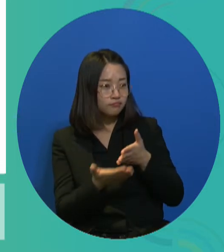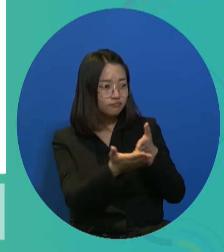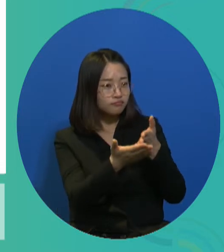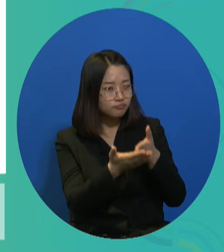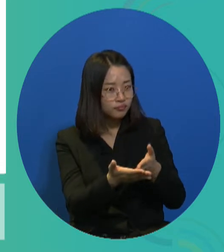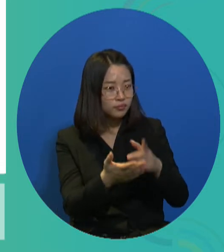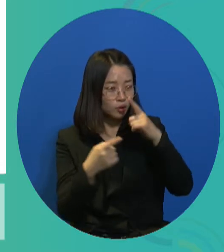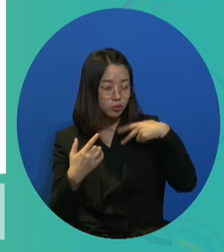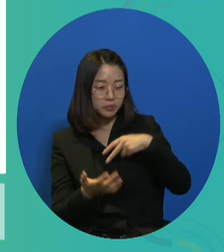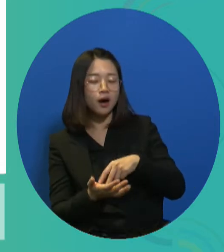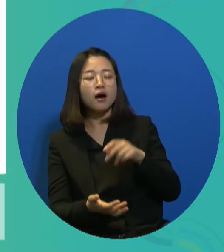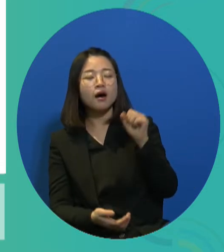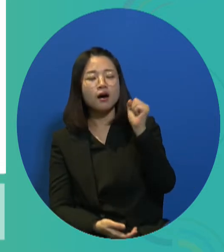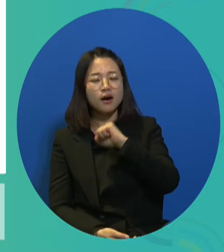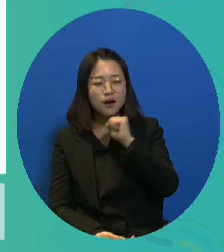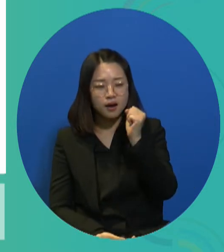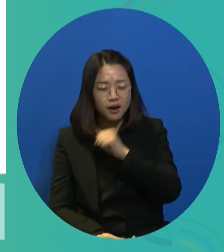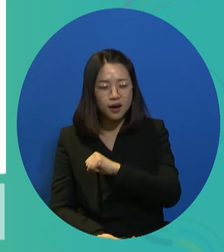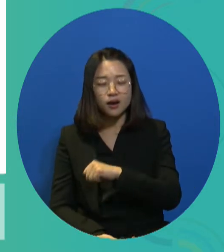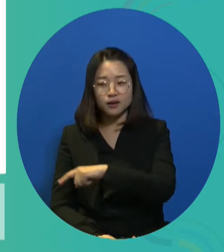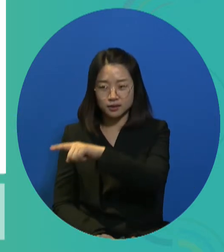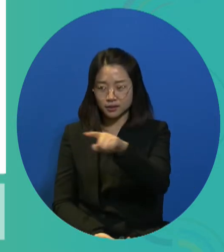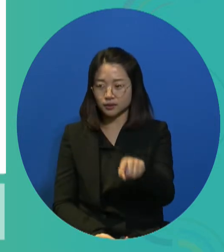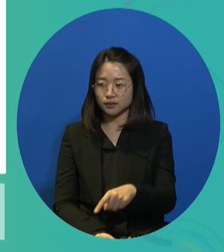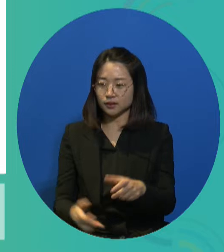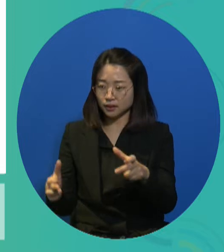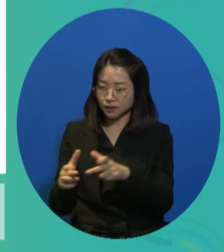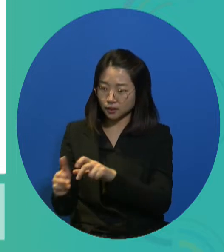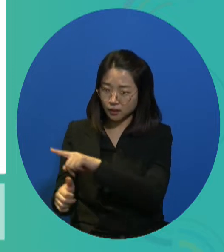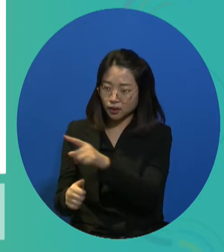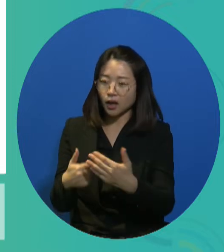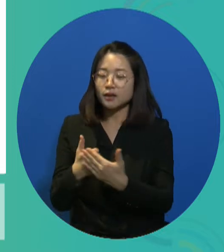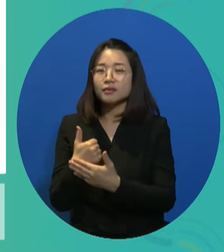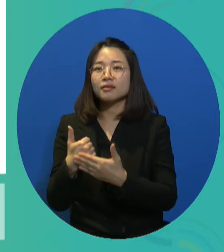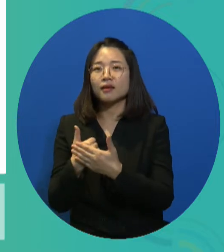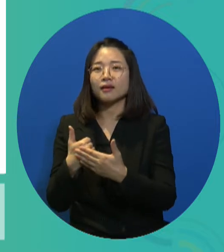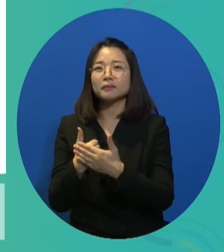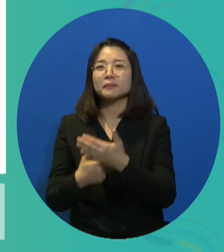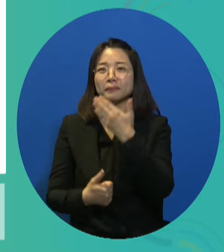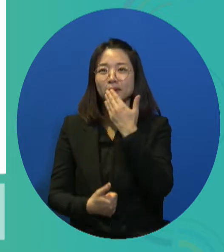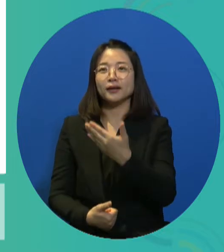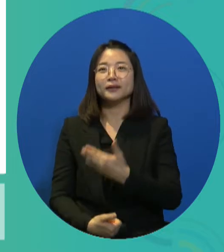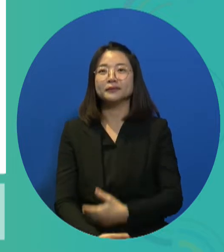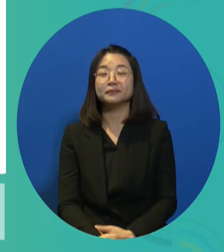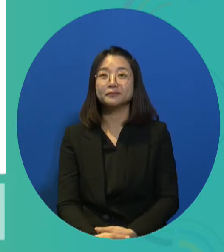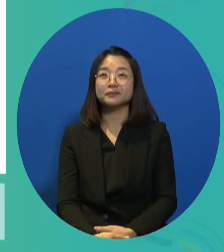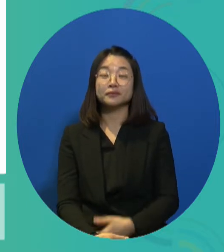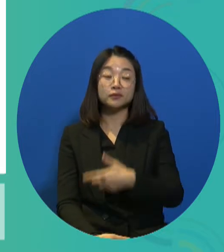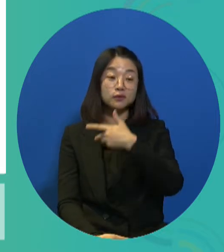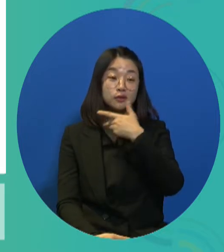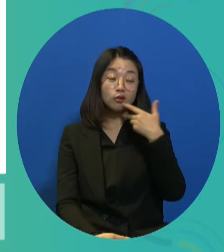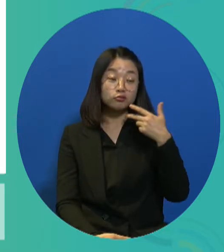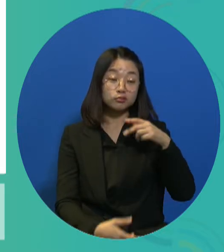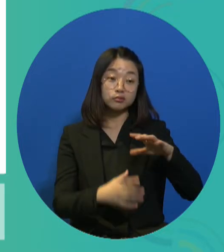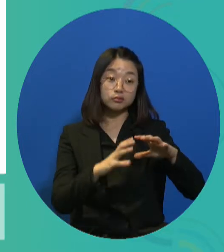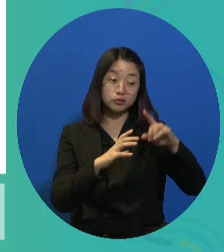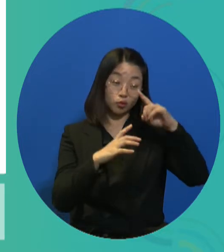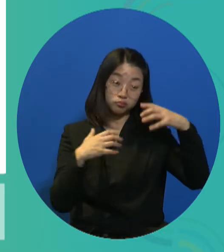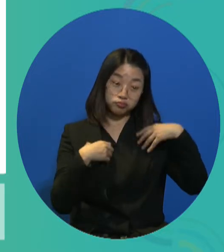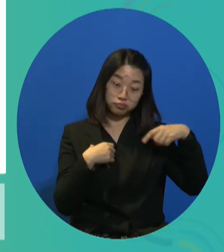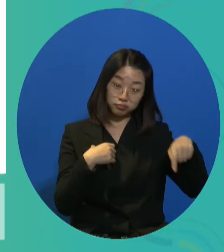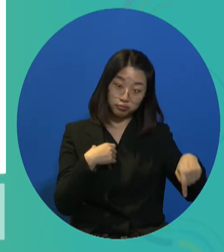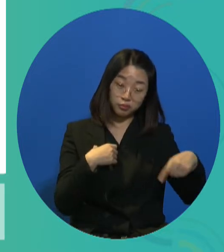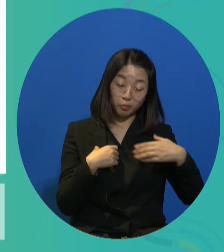saved. To minimise reputational damage, our government, while carrying on with the cuts in